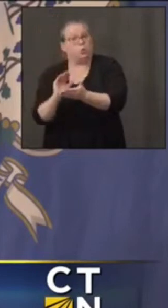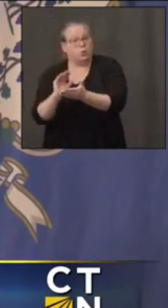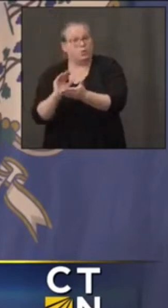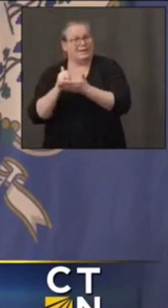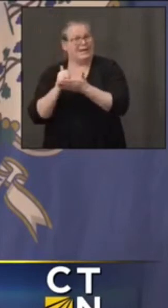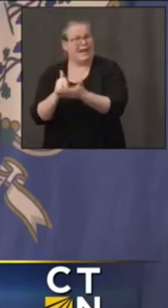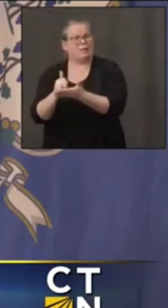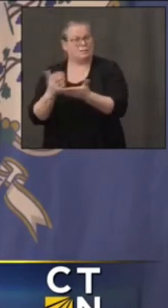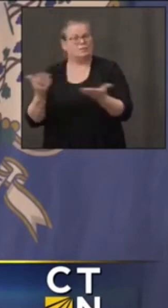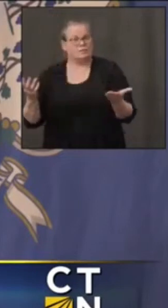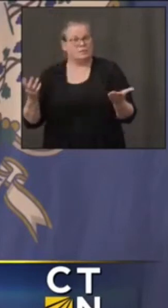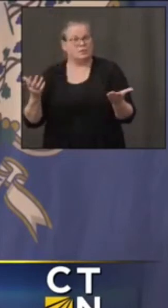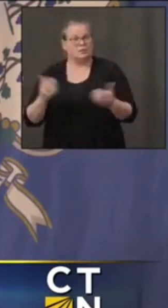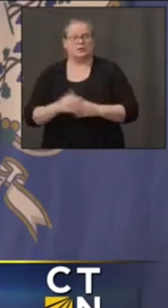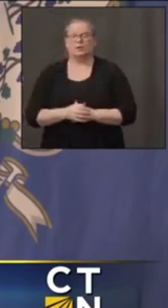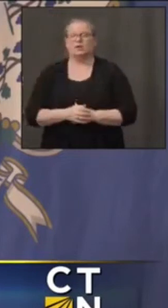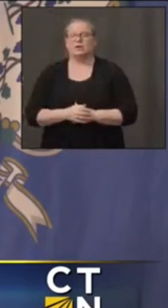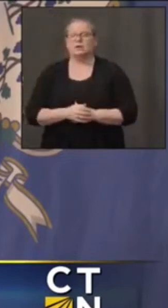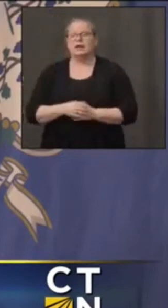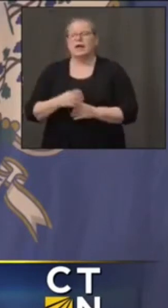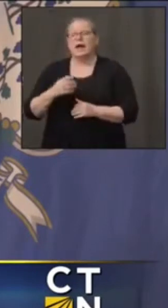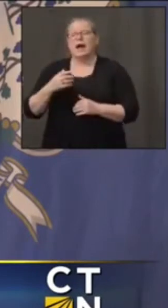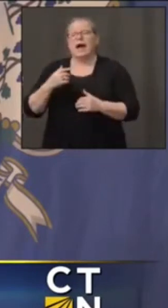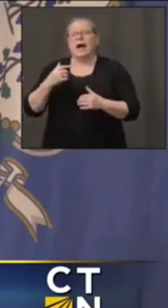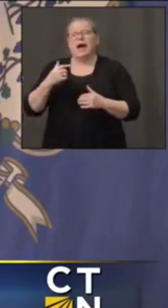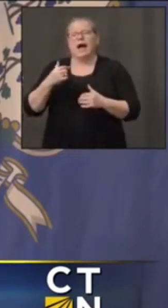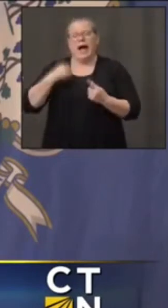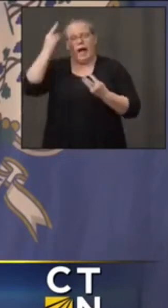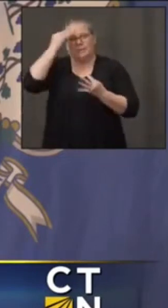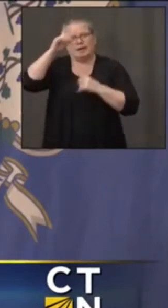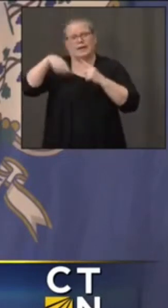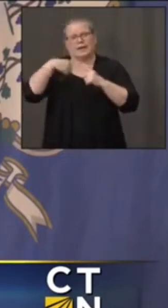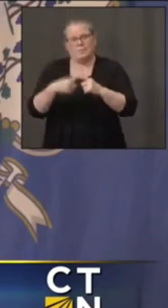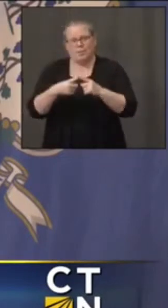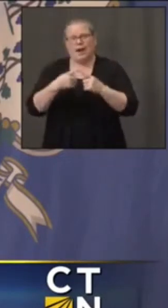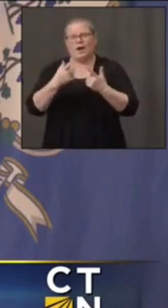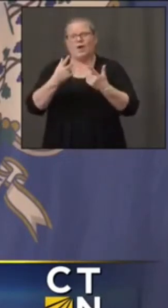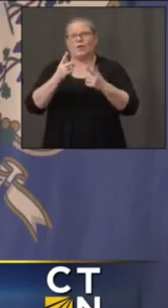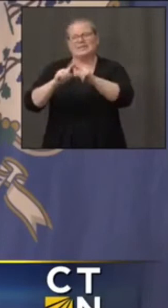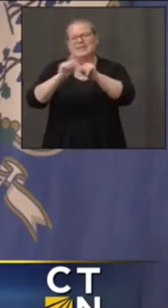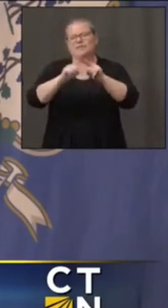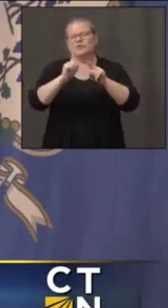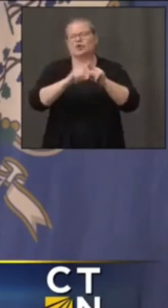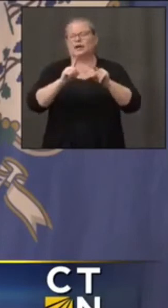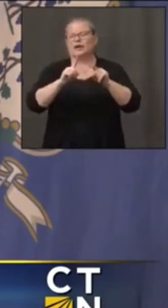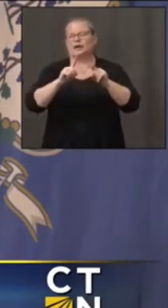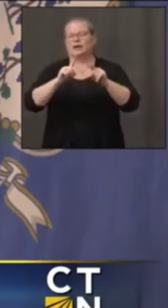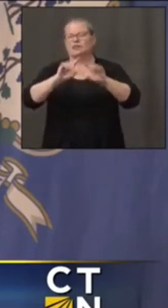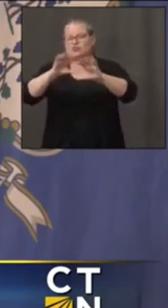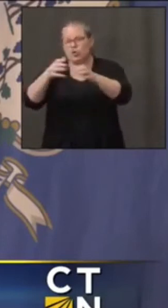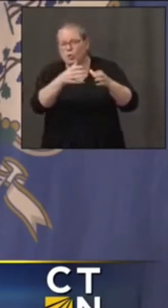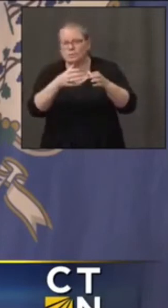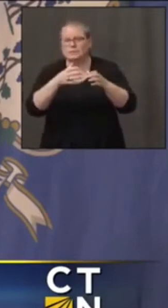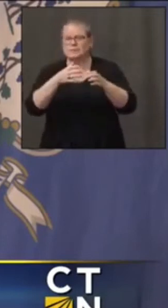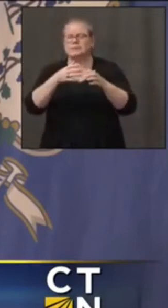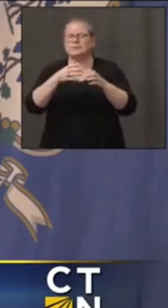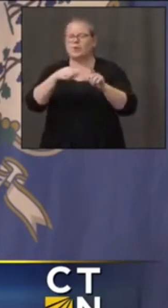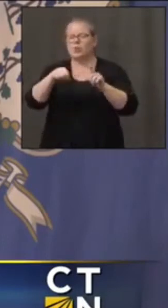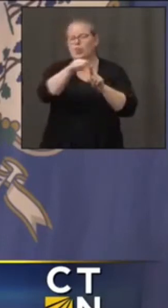those institutions, those establishments where I got to hold those few outliers accountable, like that pub.